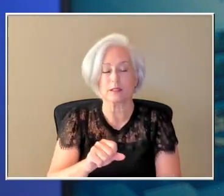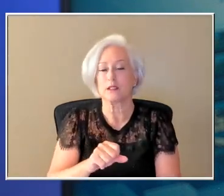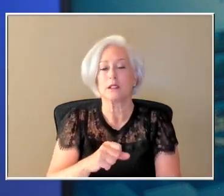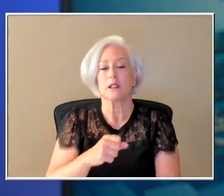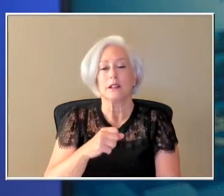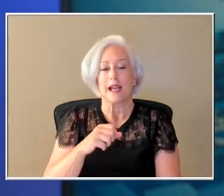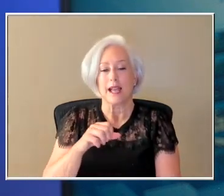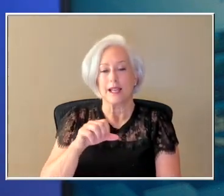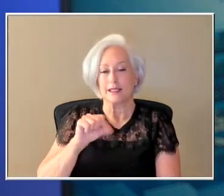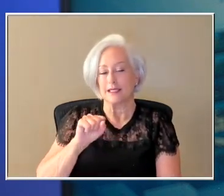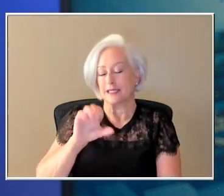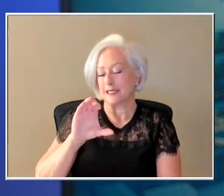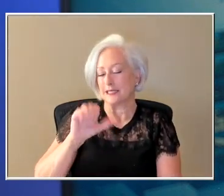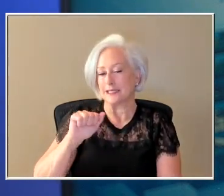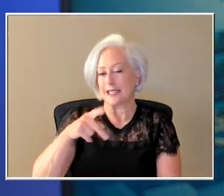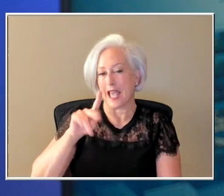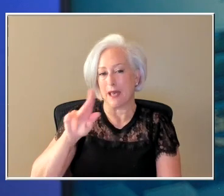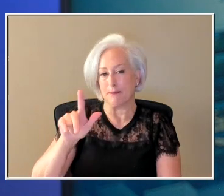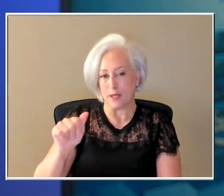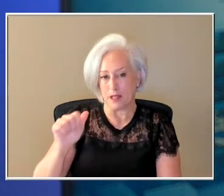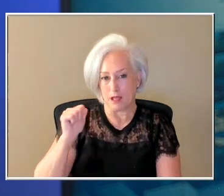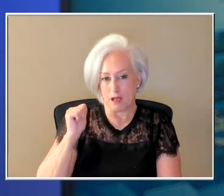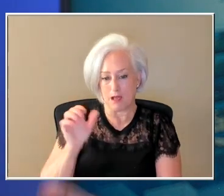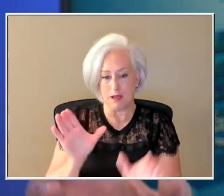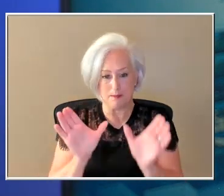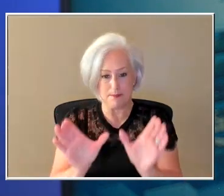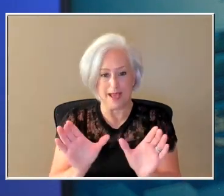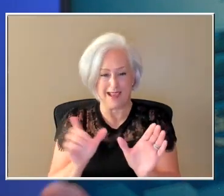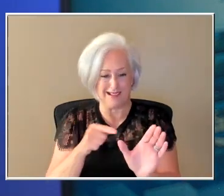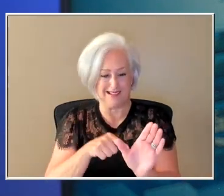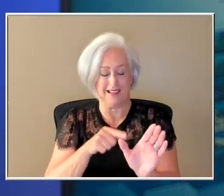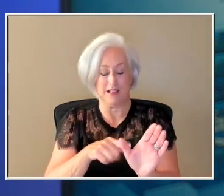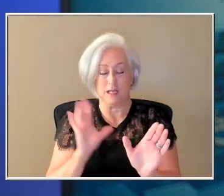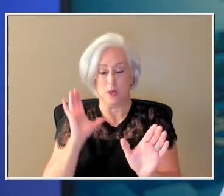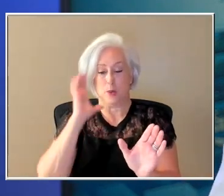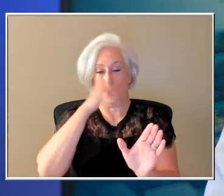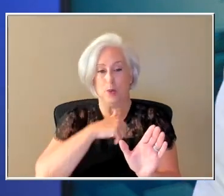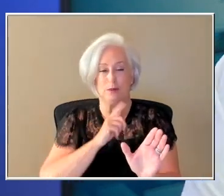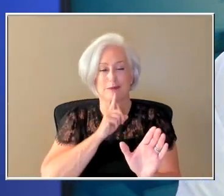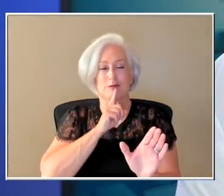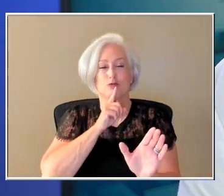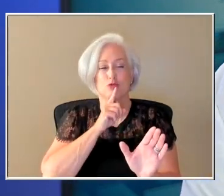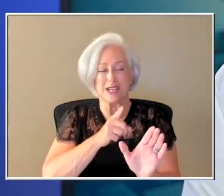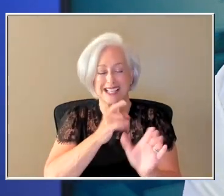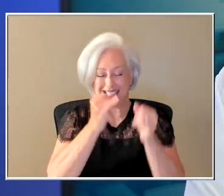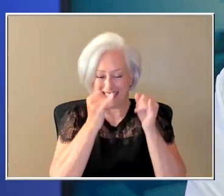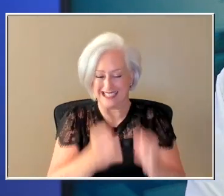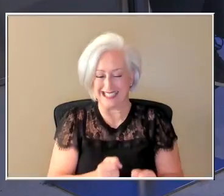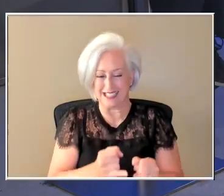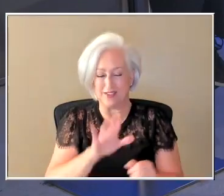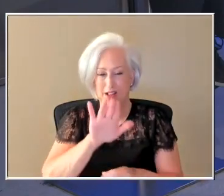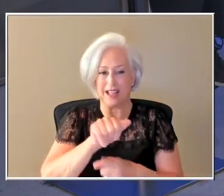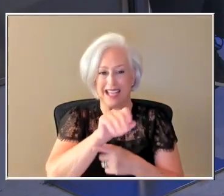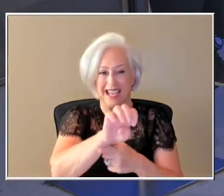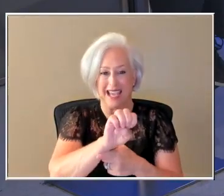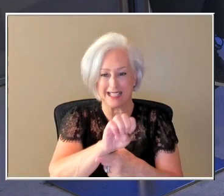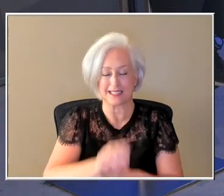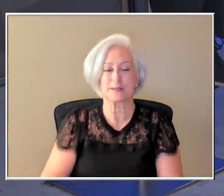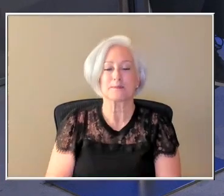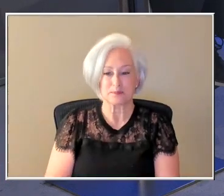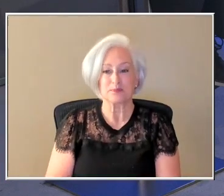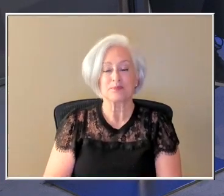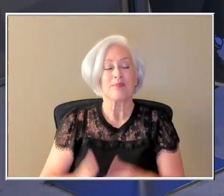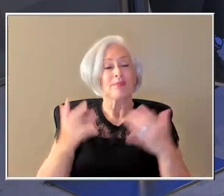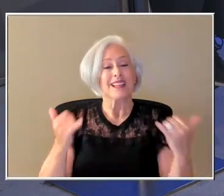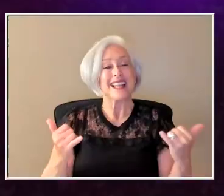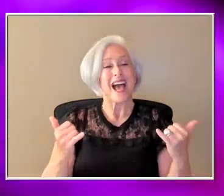one of those out of any bone in the body. So you're talking about truly individual cases. Very much so. Well, on that note, let's get to some